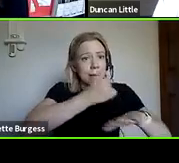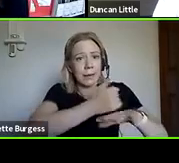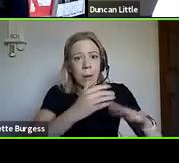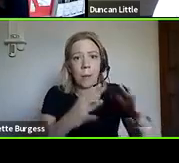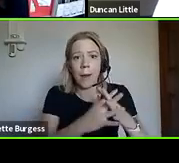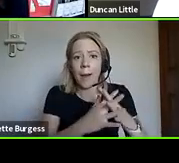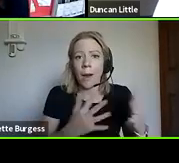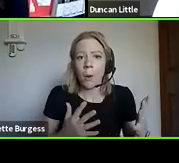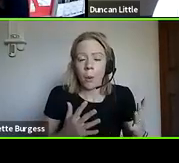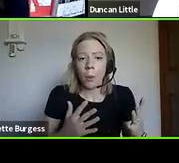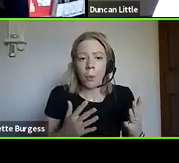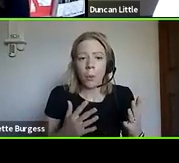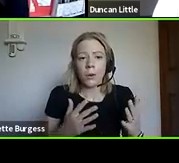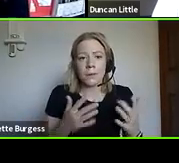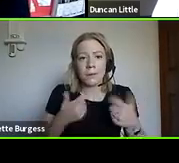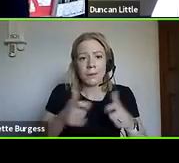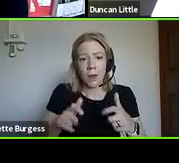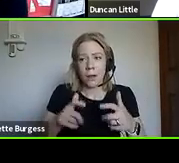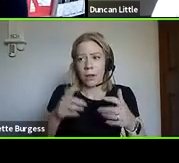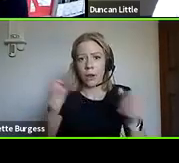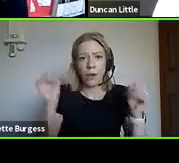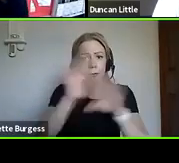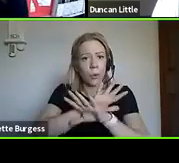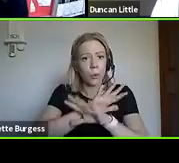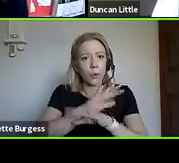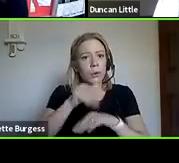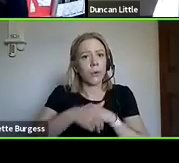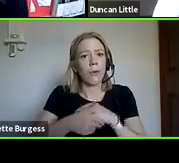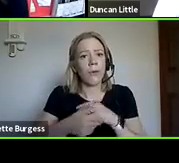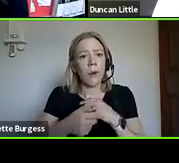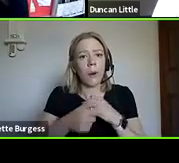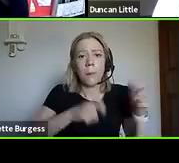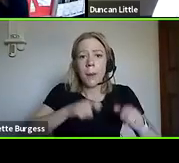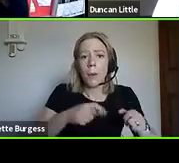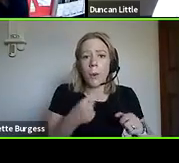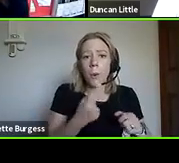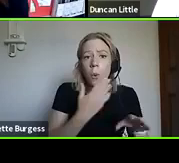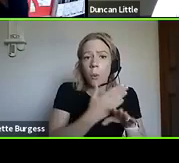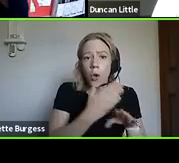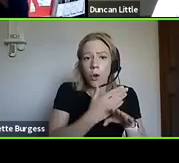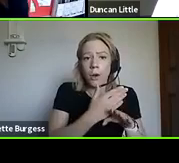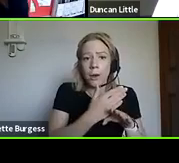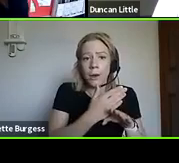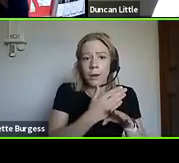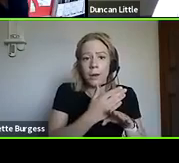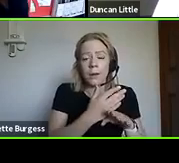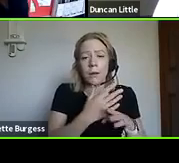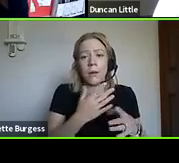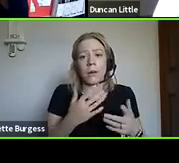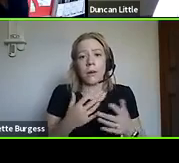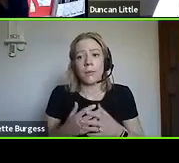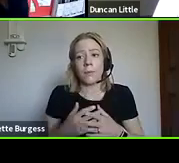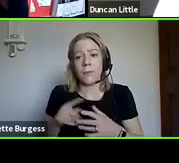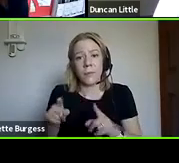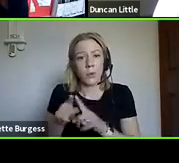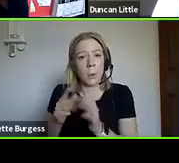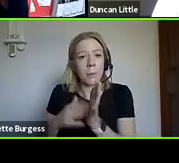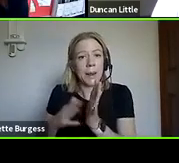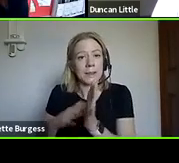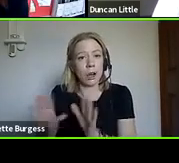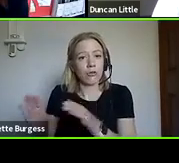still some confusion between the people who are working at the ground and the ministerial people as